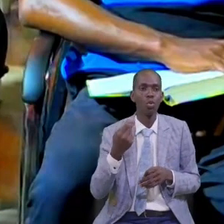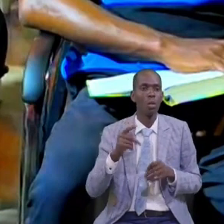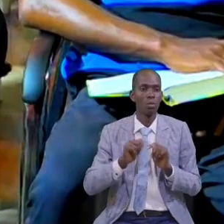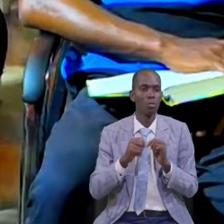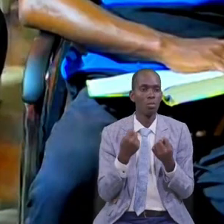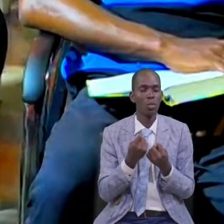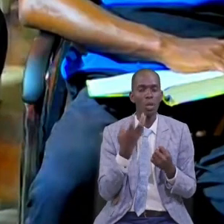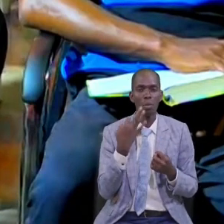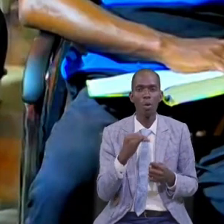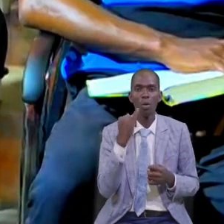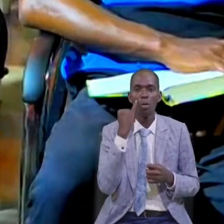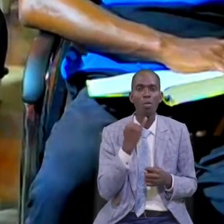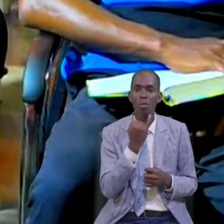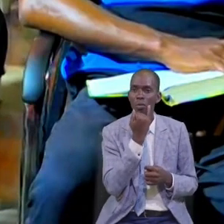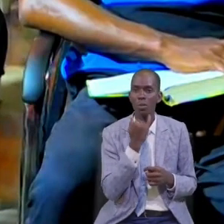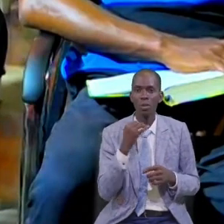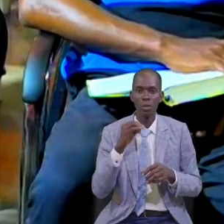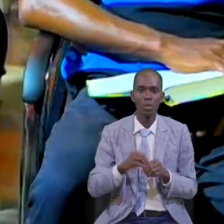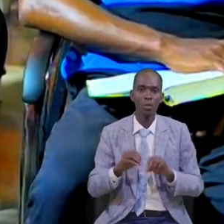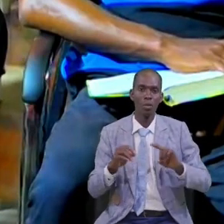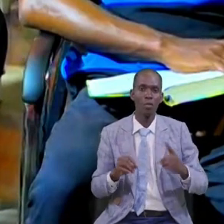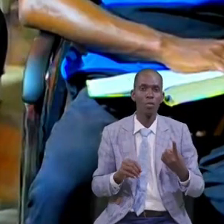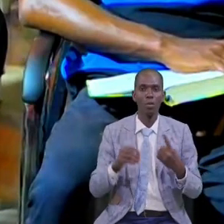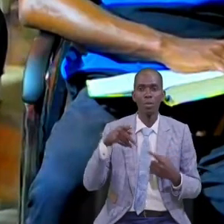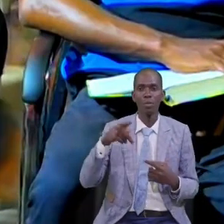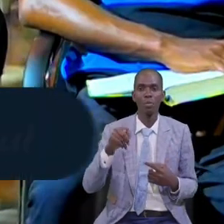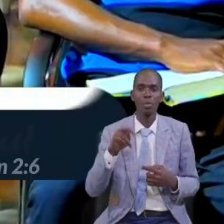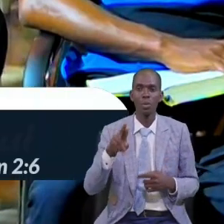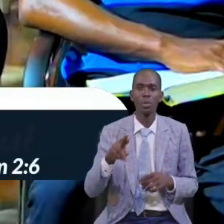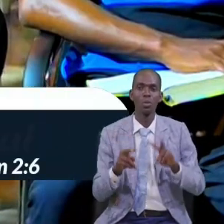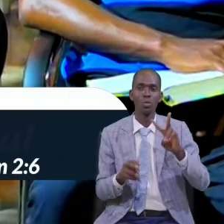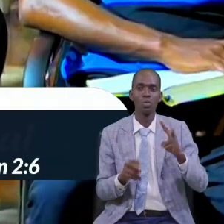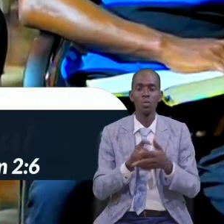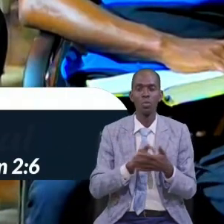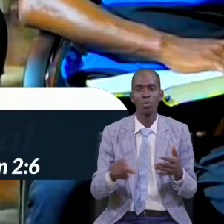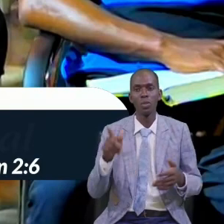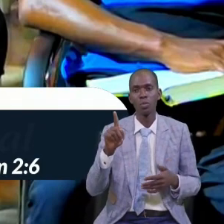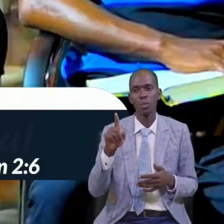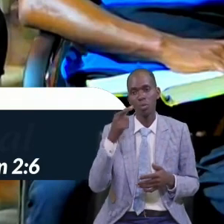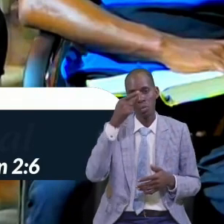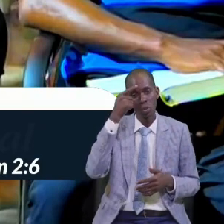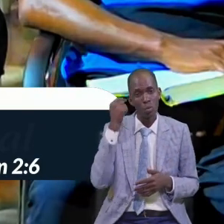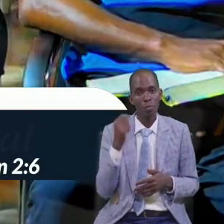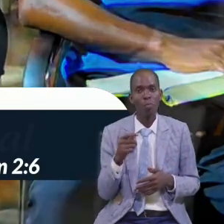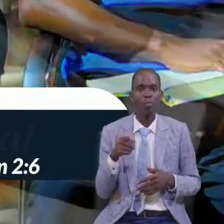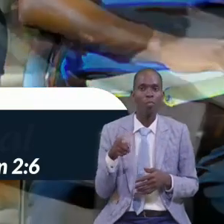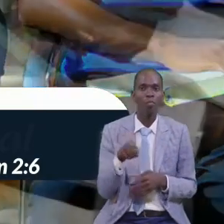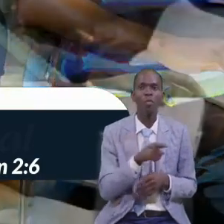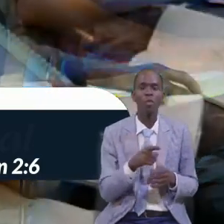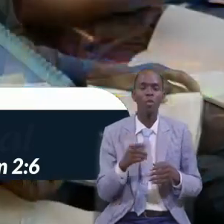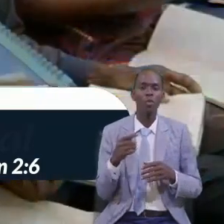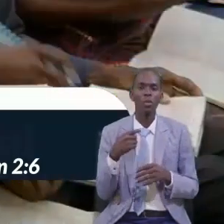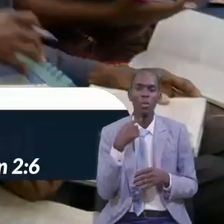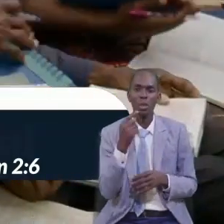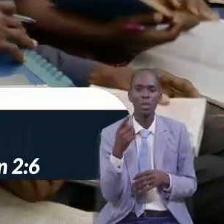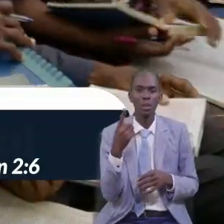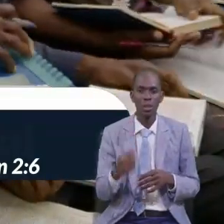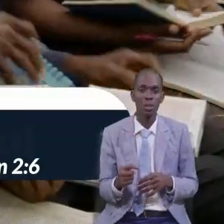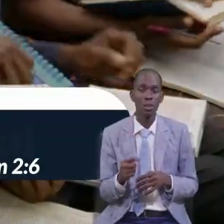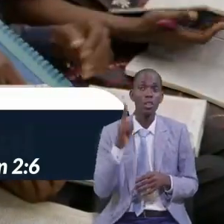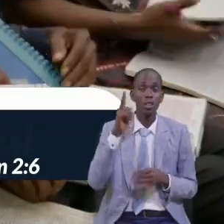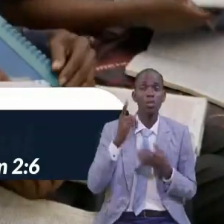looking at 1 Peter chapter 2, verse 21, because he wants the present servants and the present